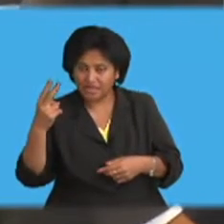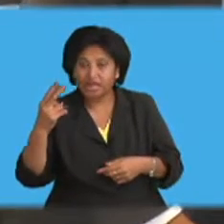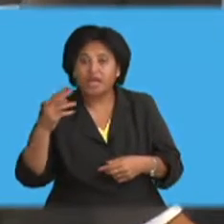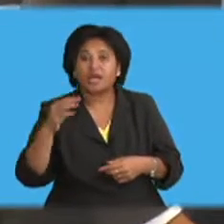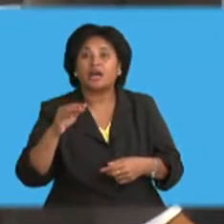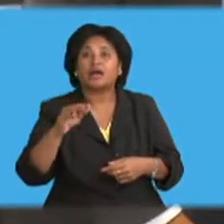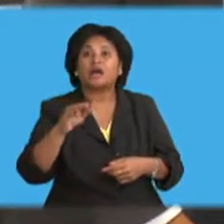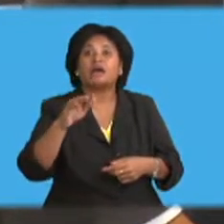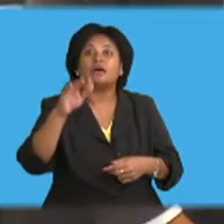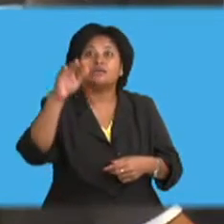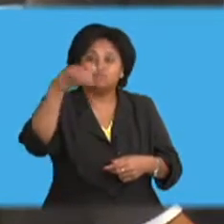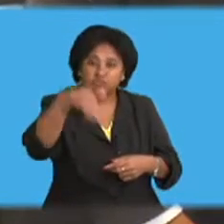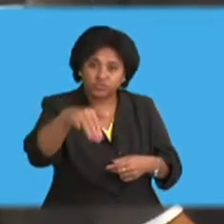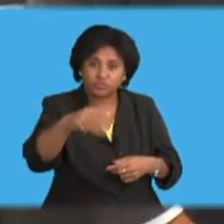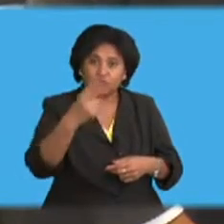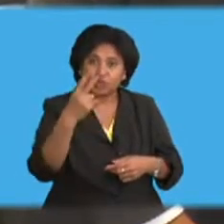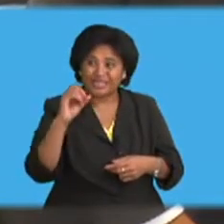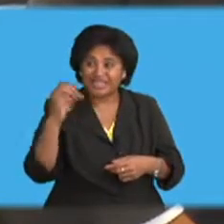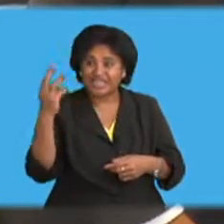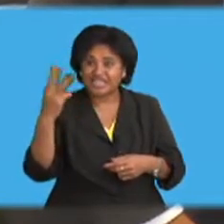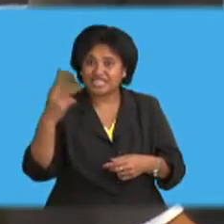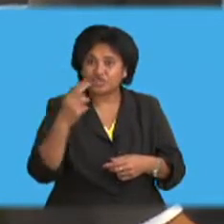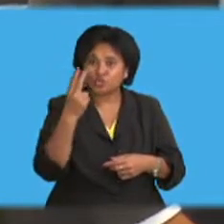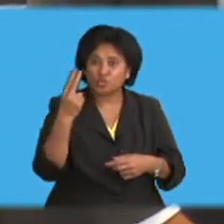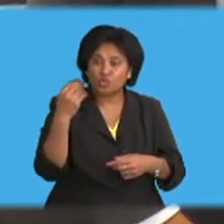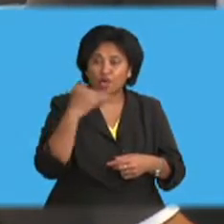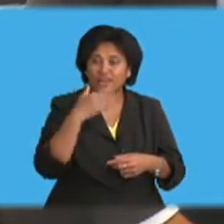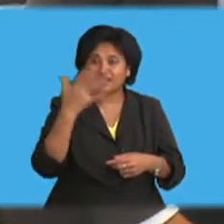2013, 251.